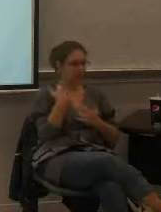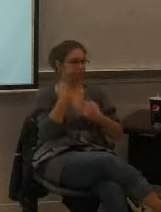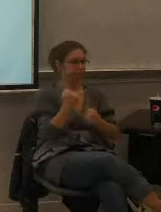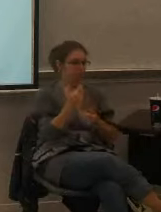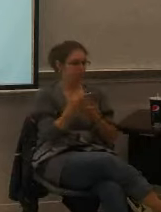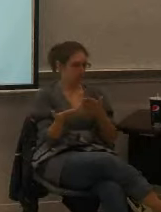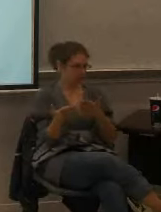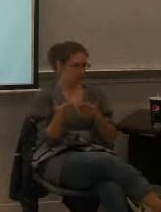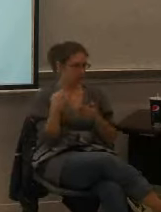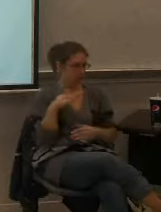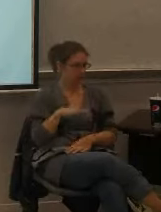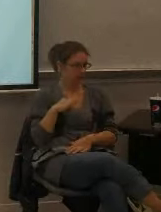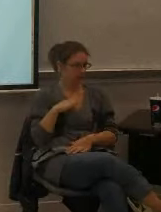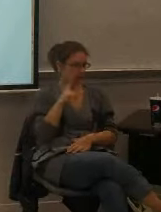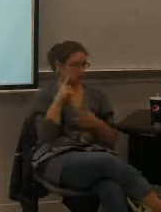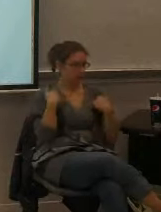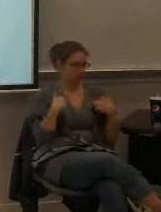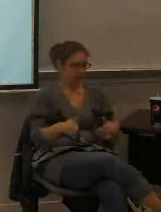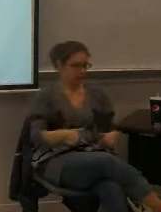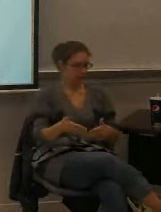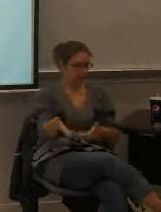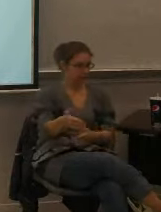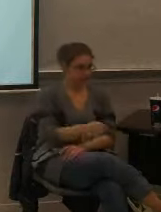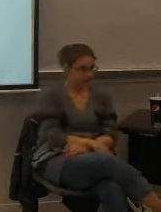benefit to humanity.